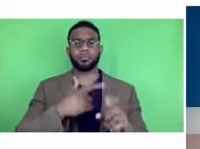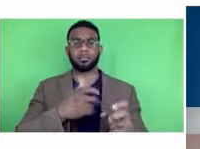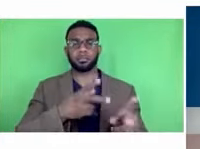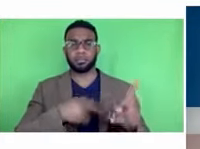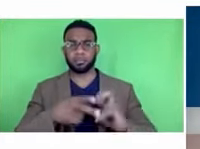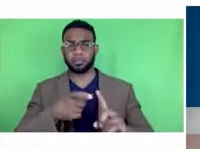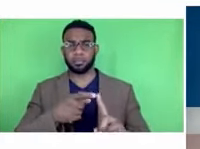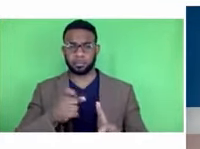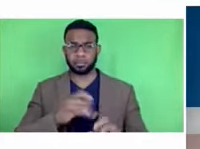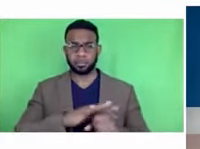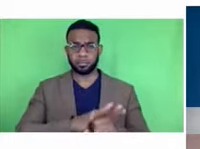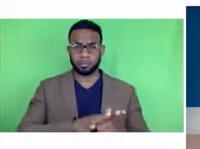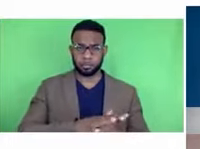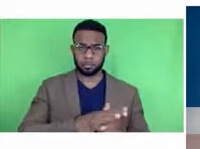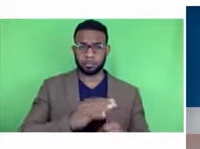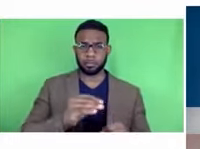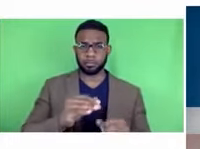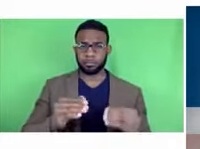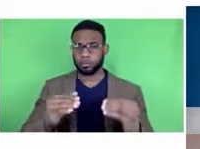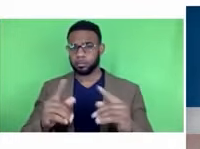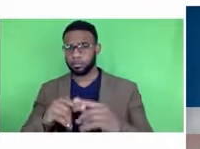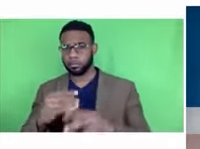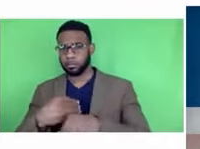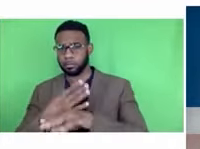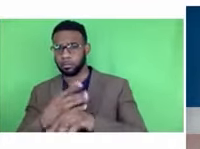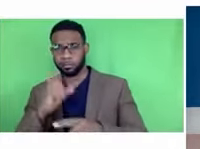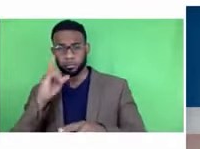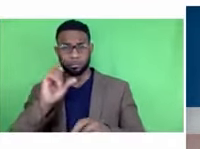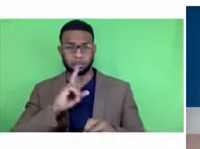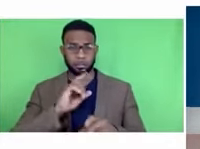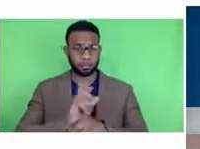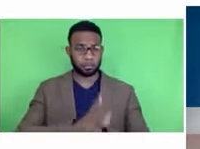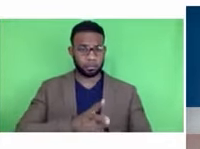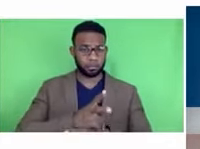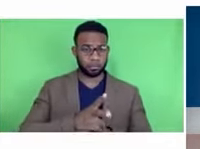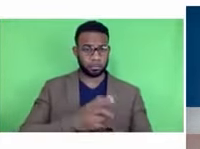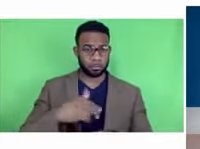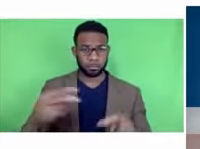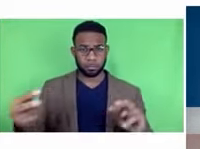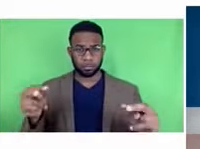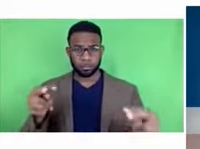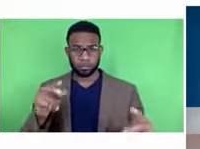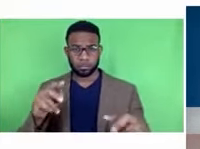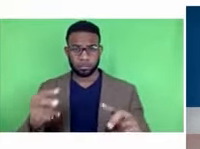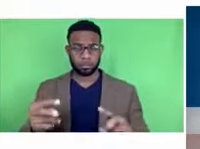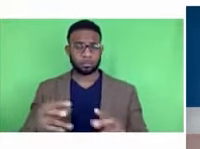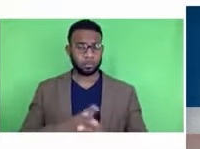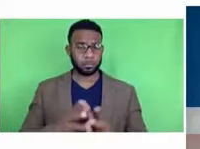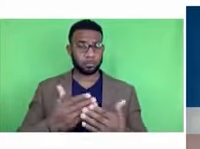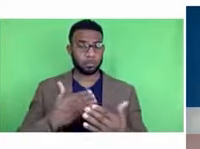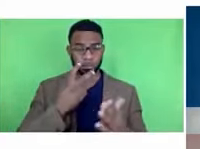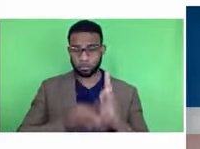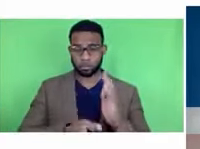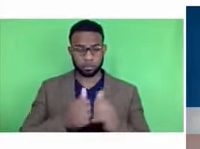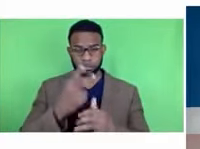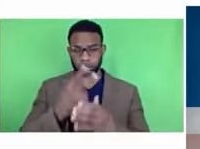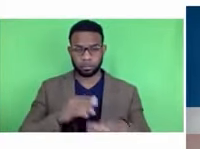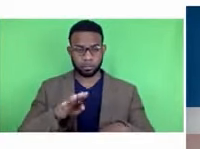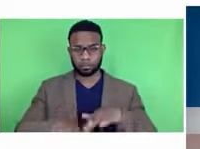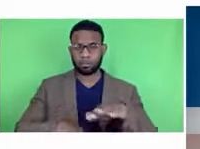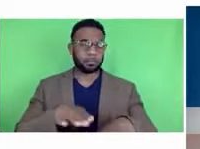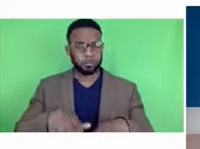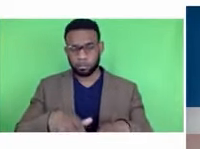the pandemic and the move to virtual. But I think we need to be really careful that we're looking at all those perspectives before we dive in with both feet and maybe, you